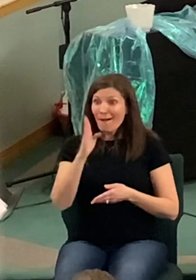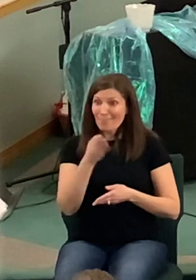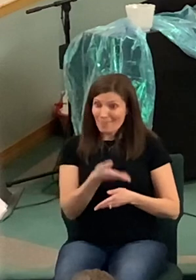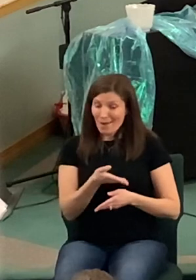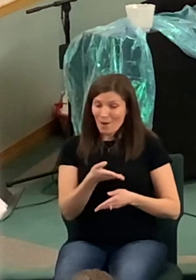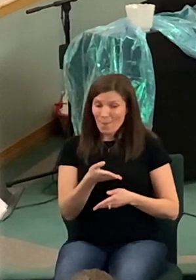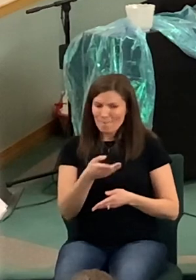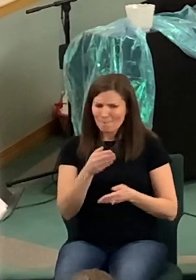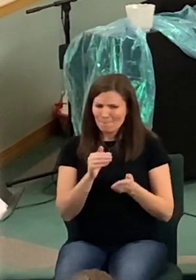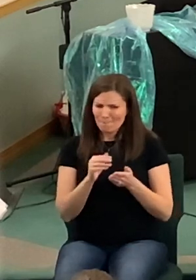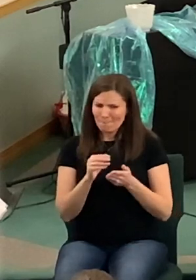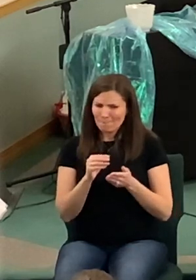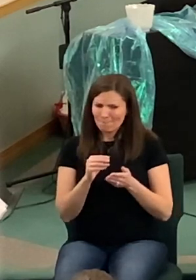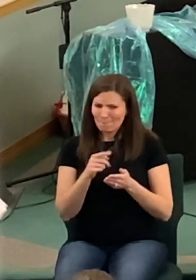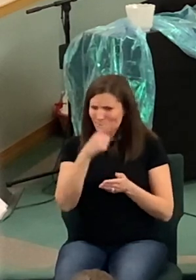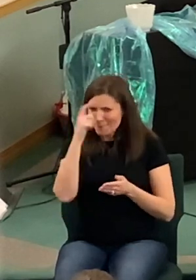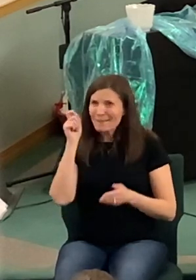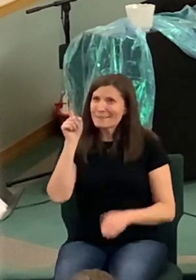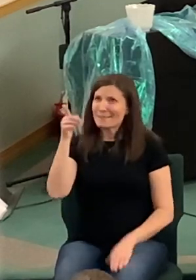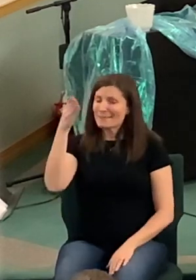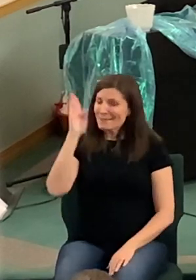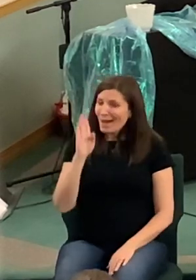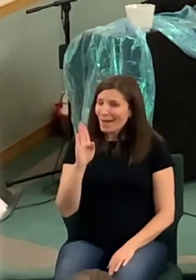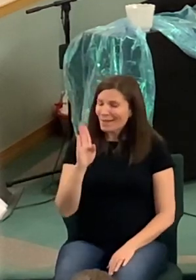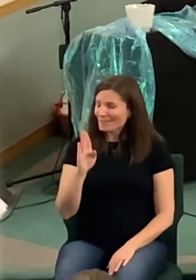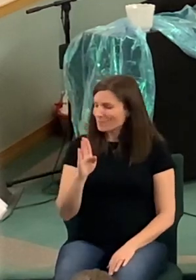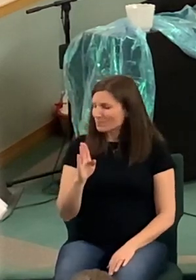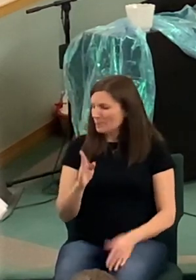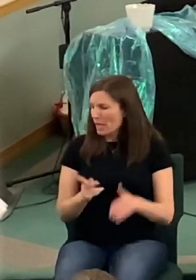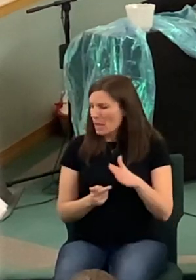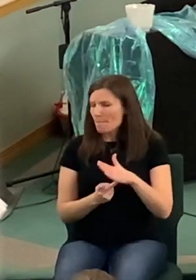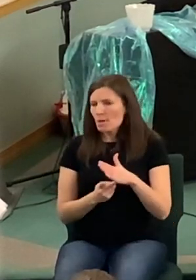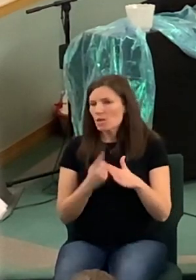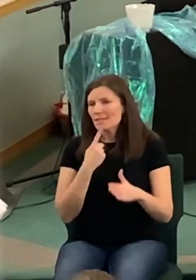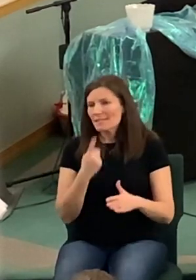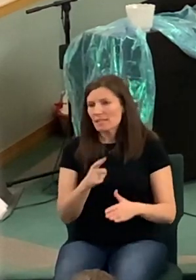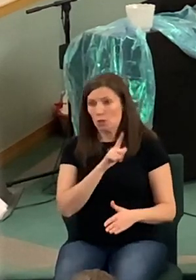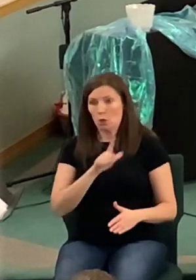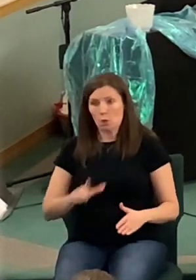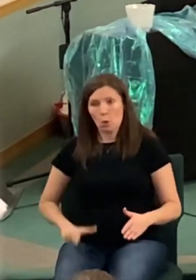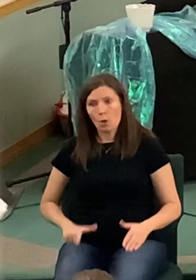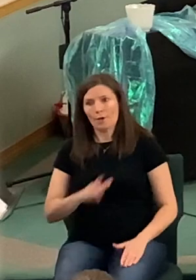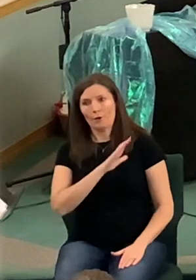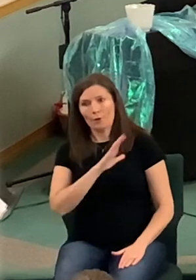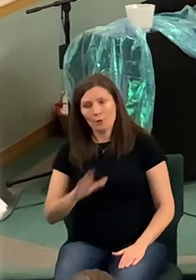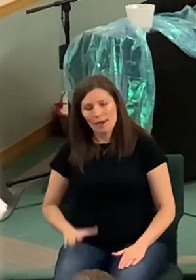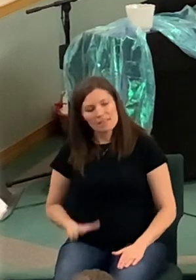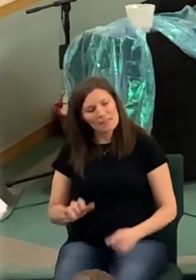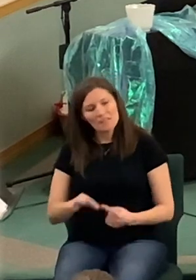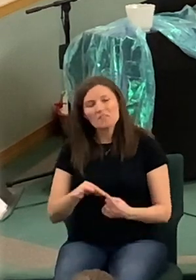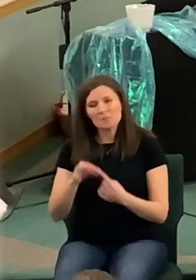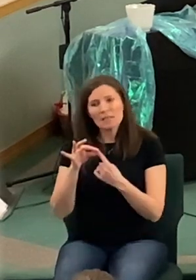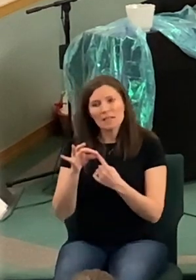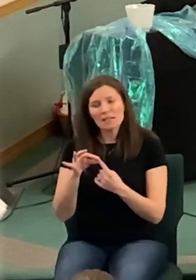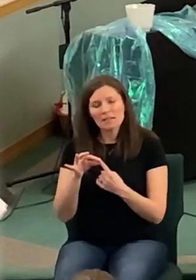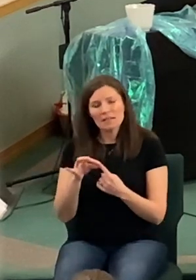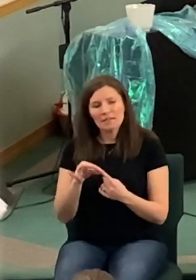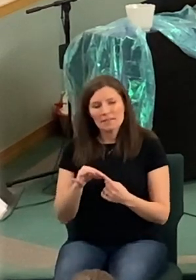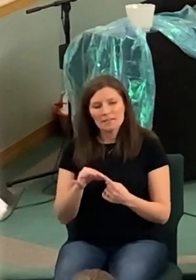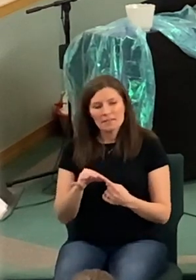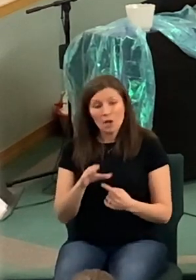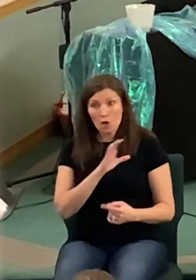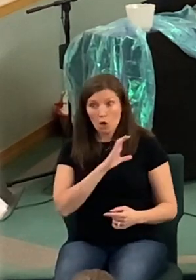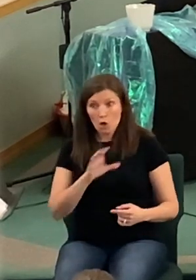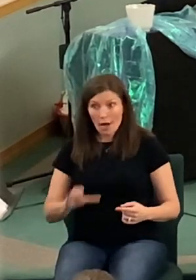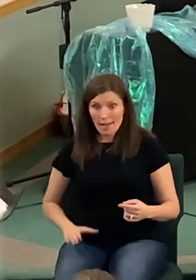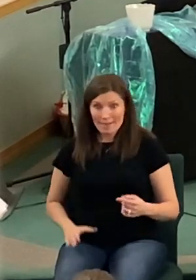Jesus here Lord Christ, which is a unique way that he talks about Jesus, not in many other places. Christ refers to